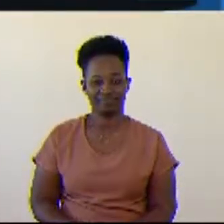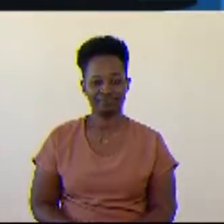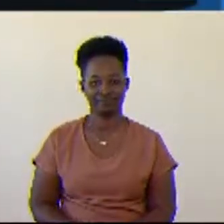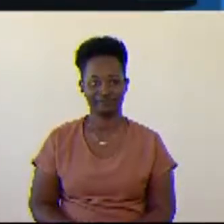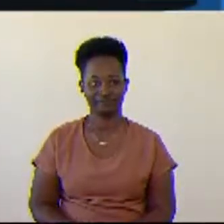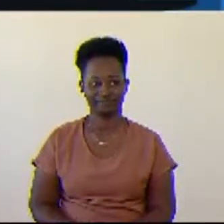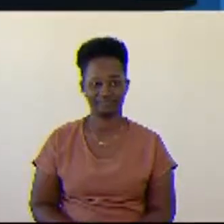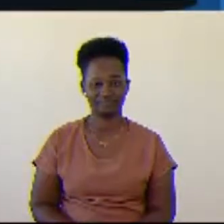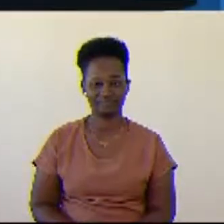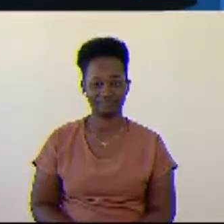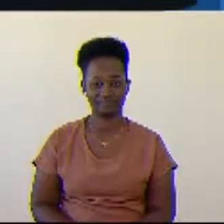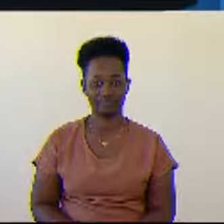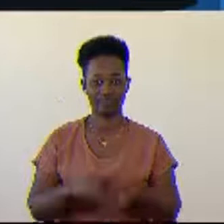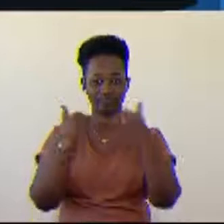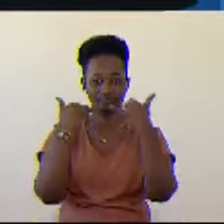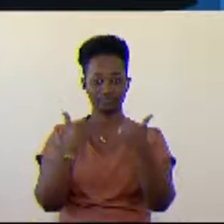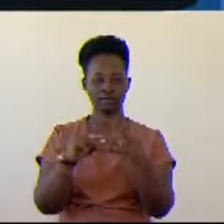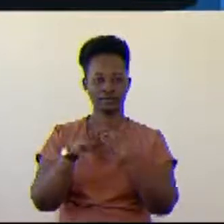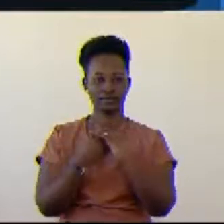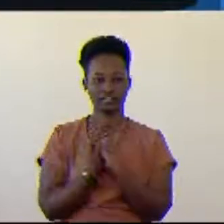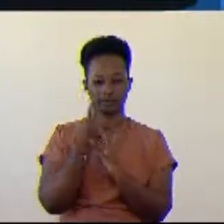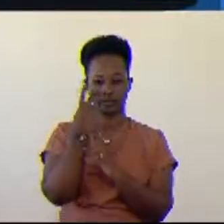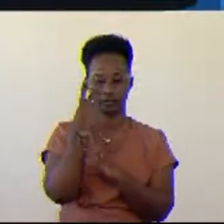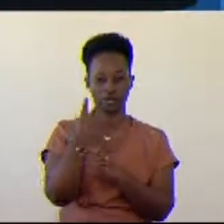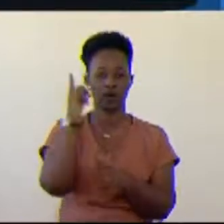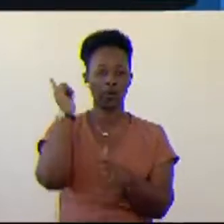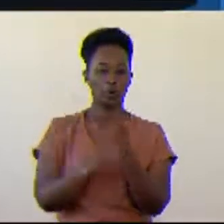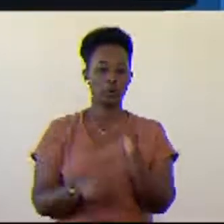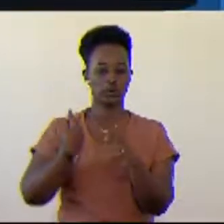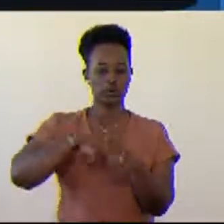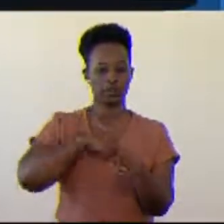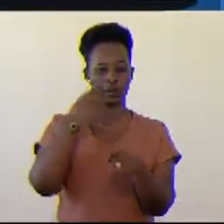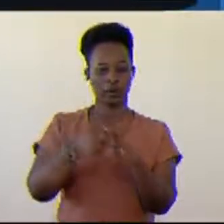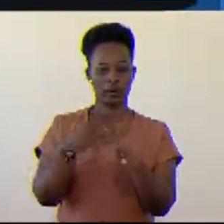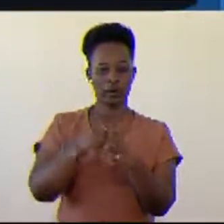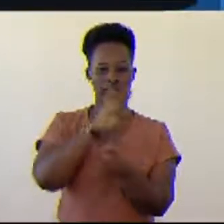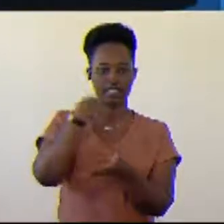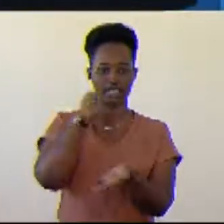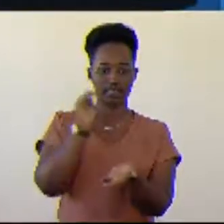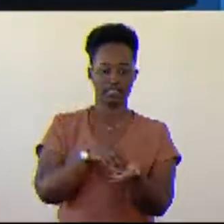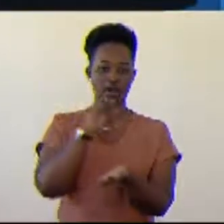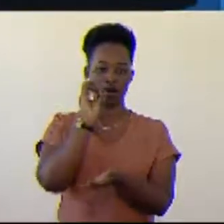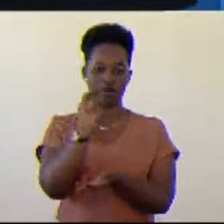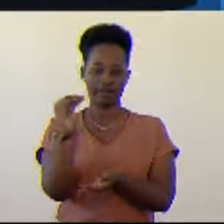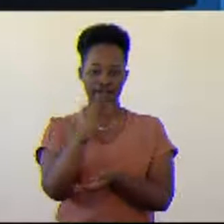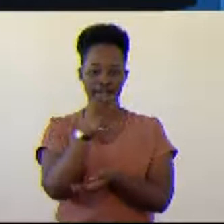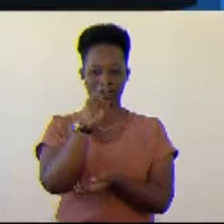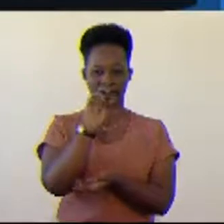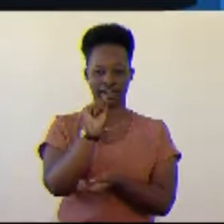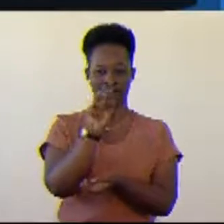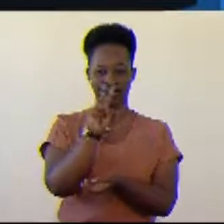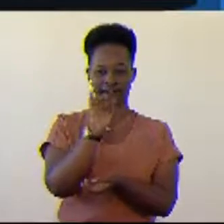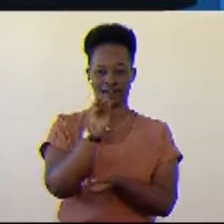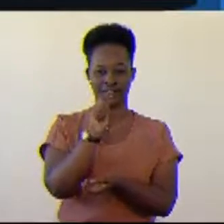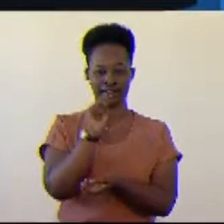Right. So let's begin by looking at what we call center of gravity. Center